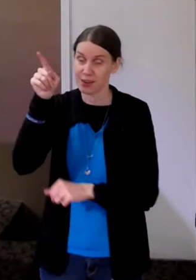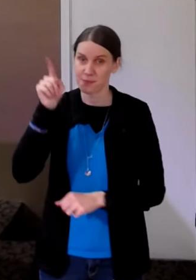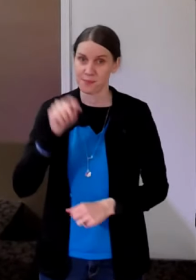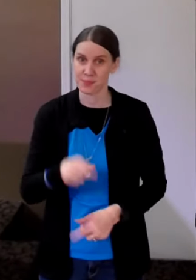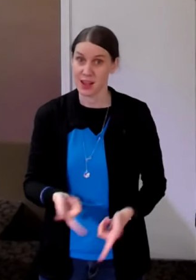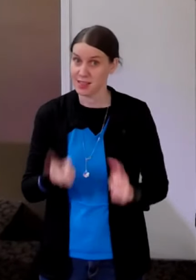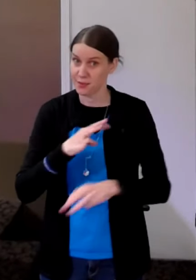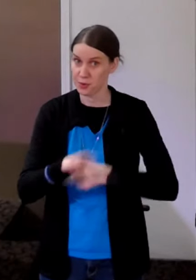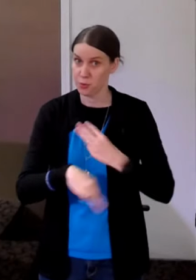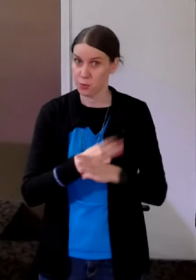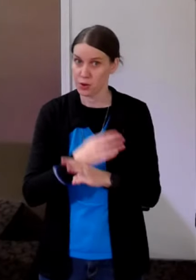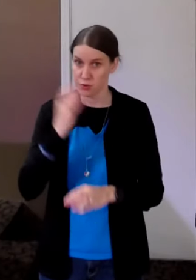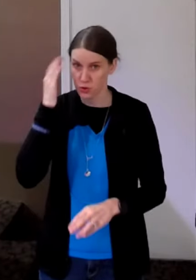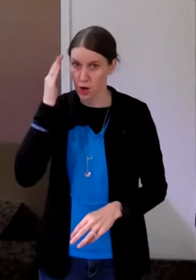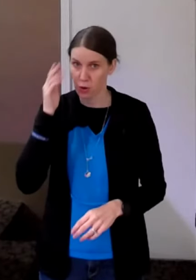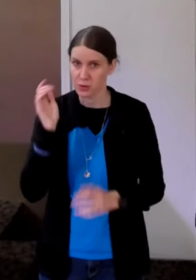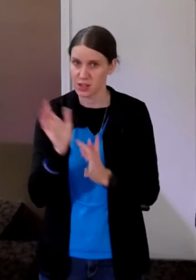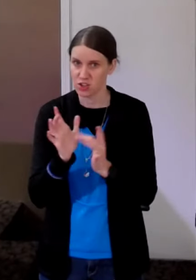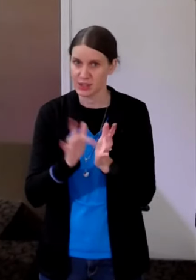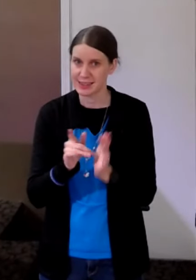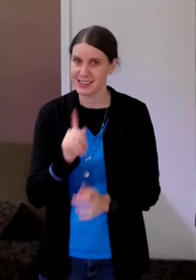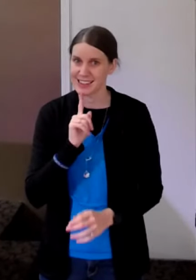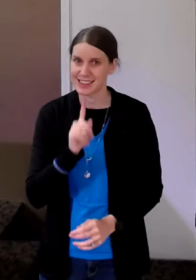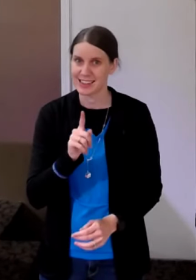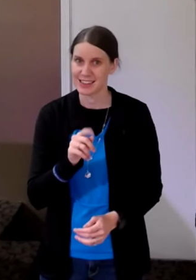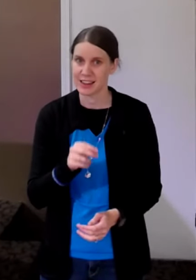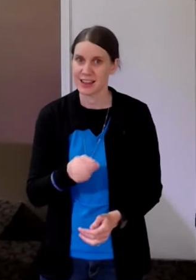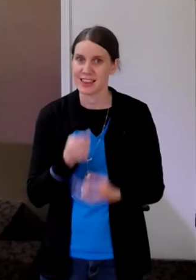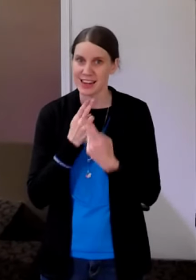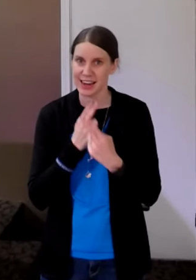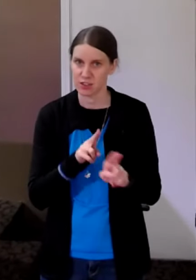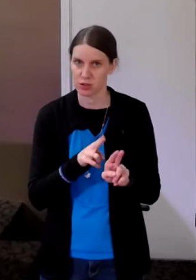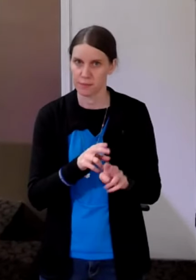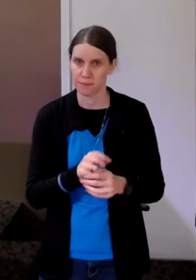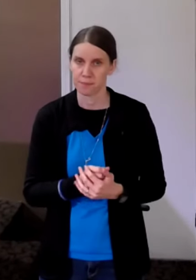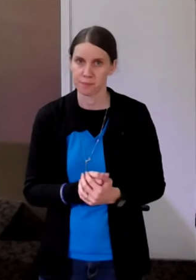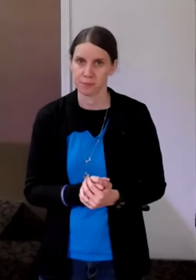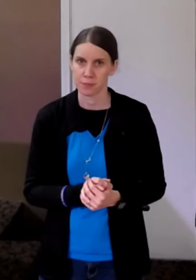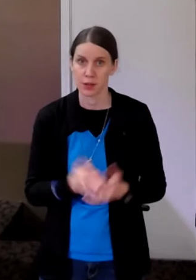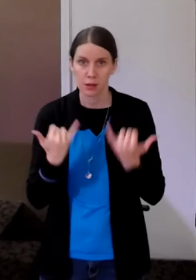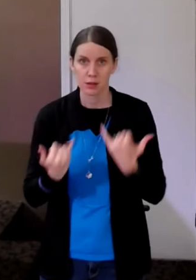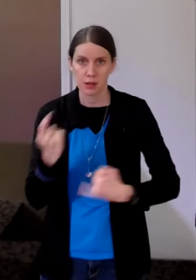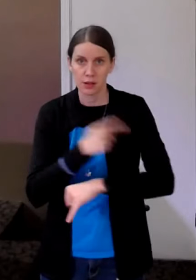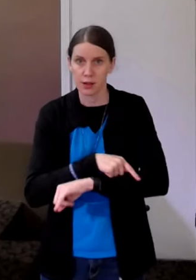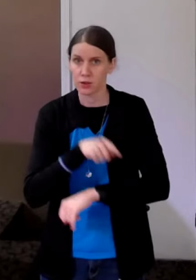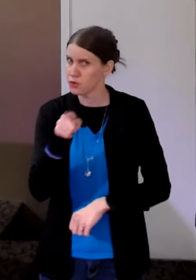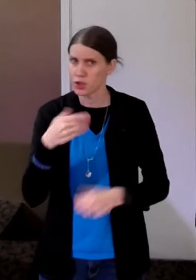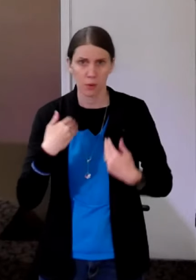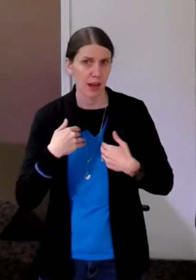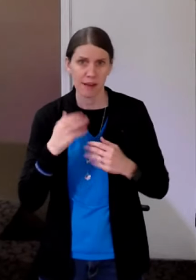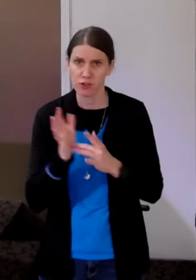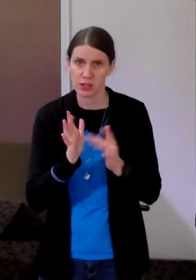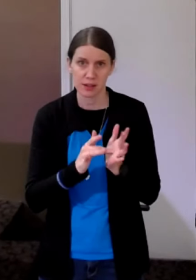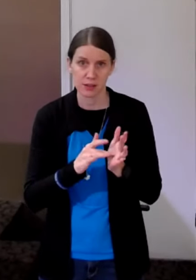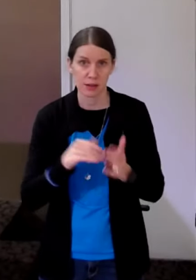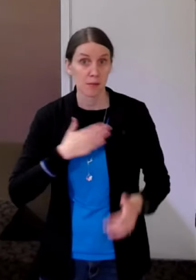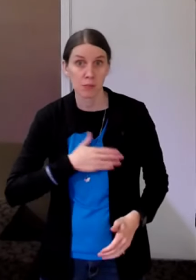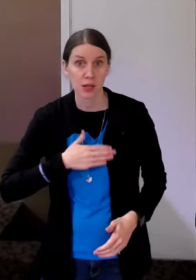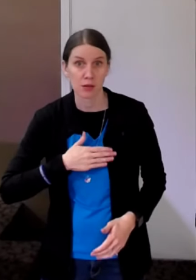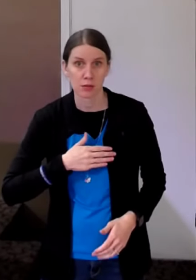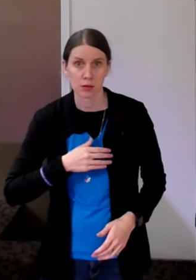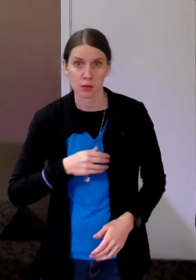Let the world know that he is the answer. And today, if you're here without Jesus, we want you to know that we're